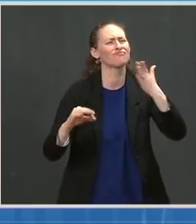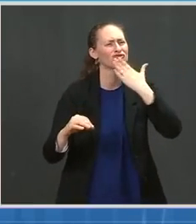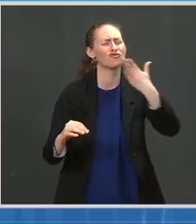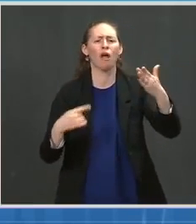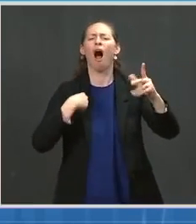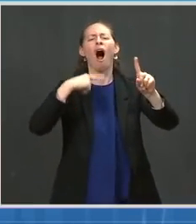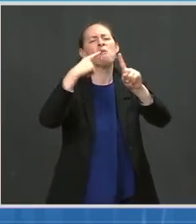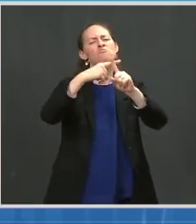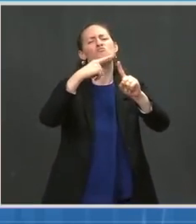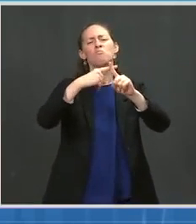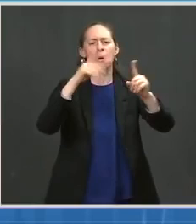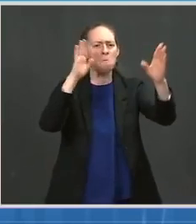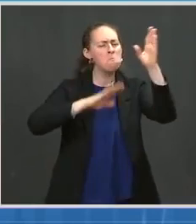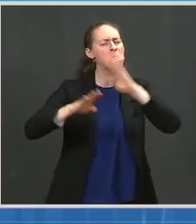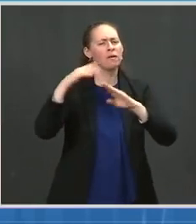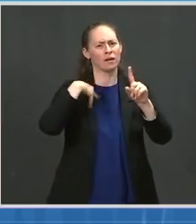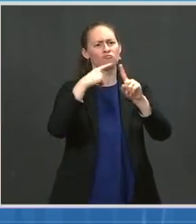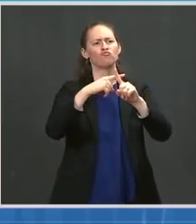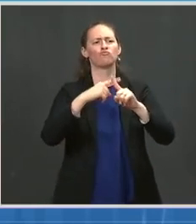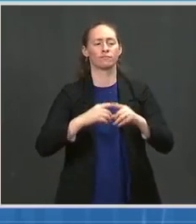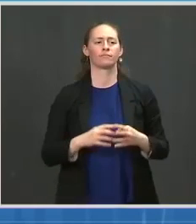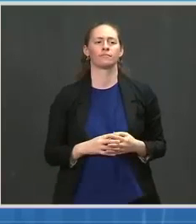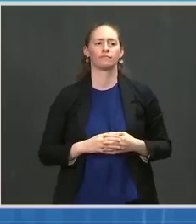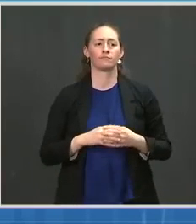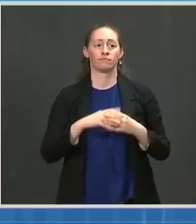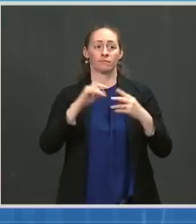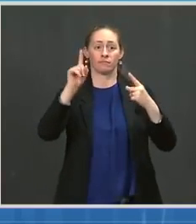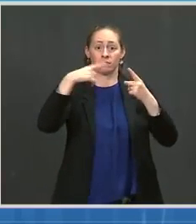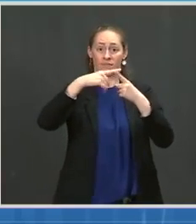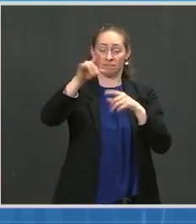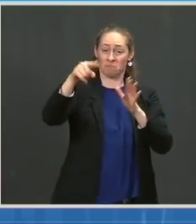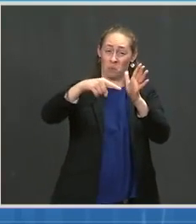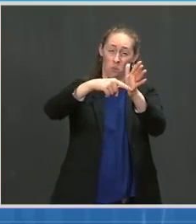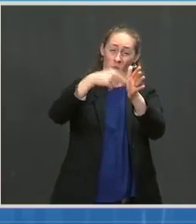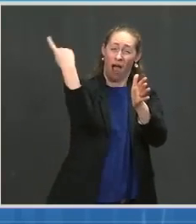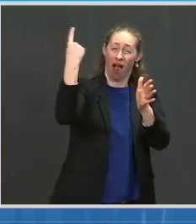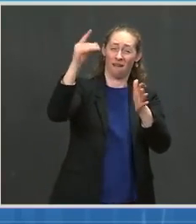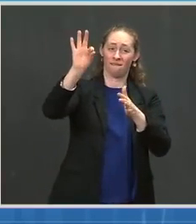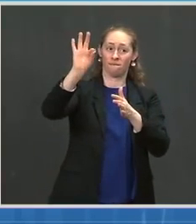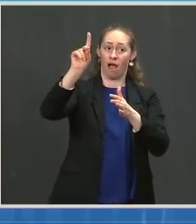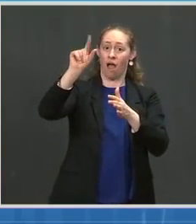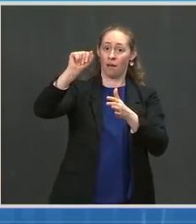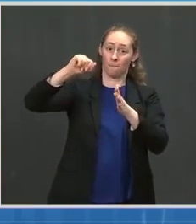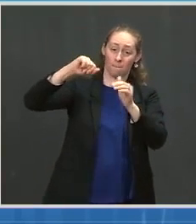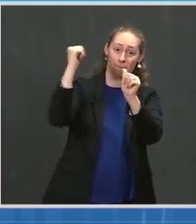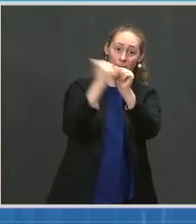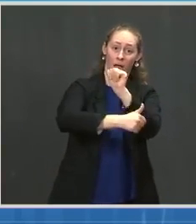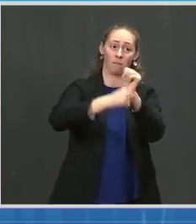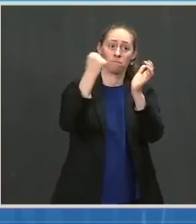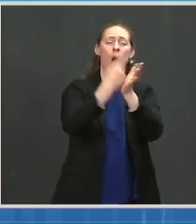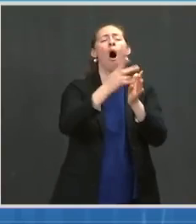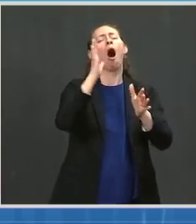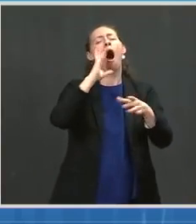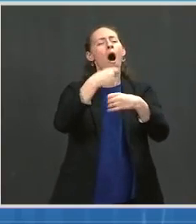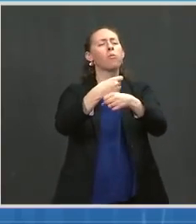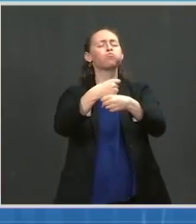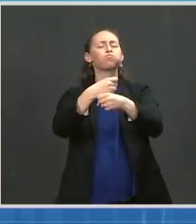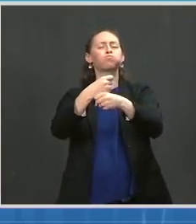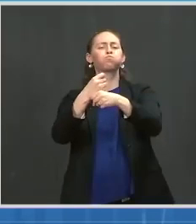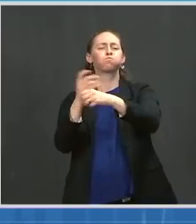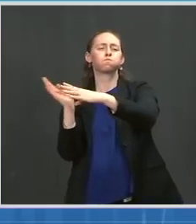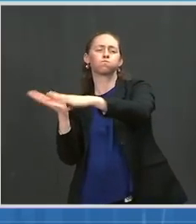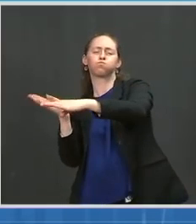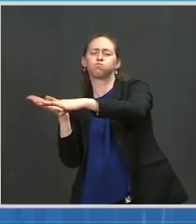that once they have the FDA authorization that they'll be able to deliver, as they've told us, at that 8 million per